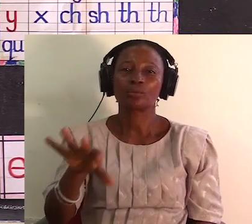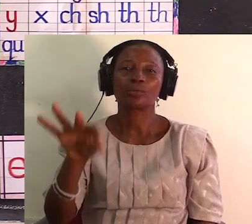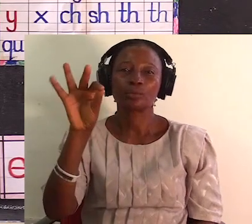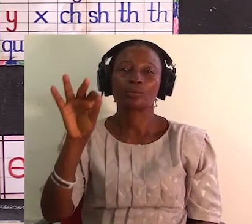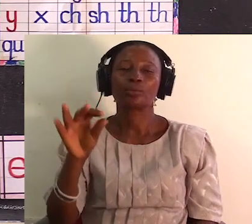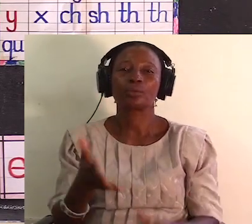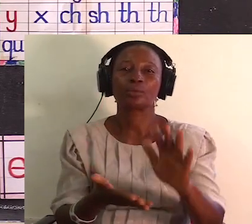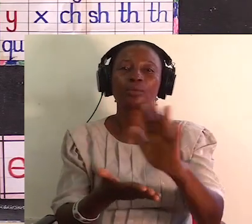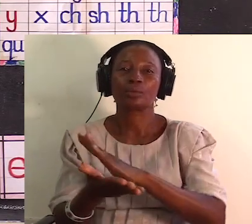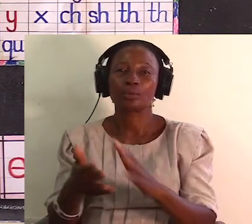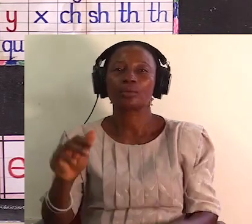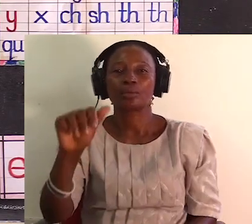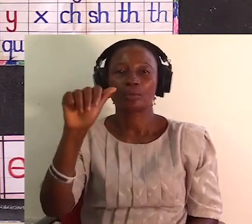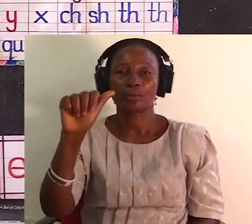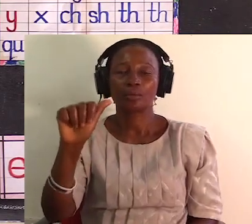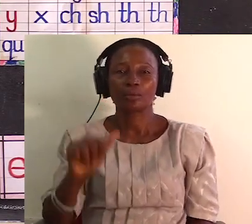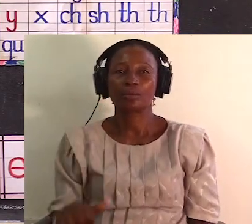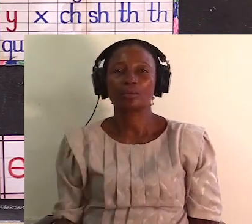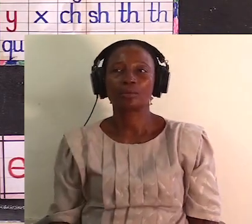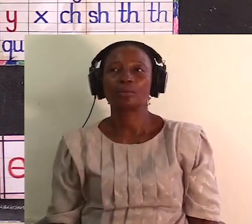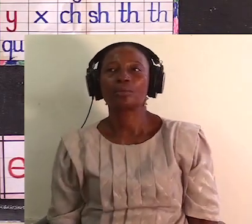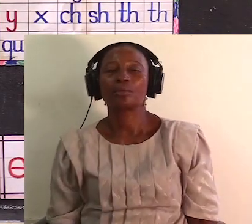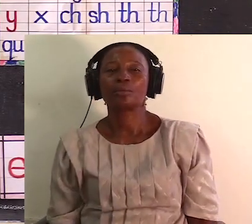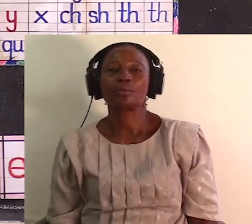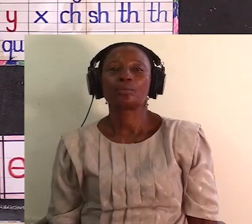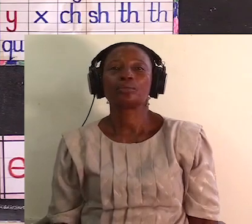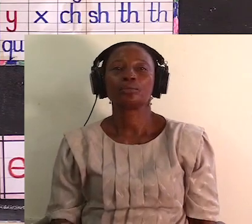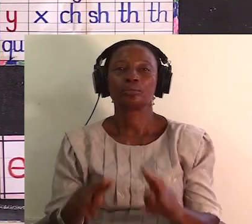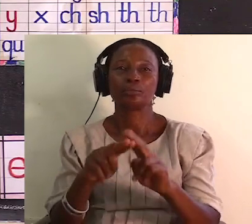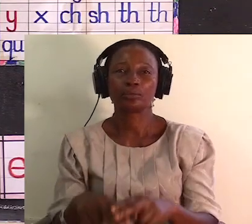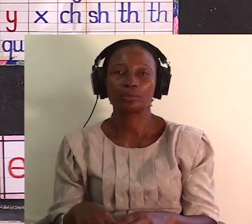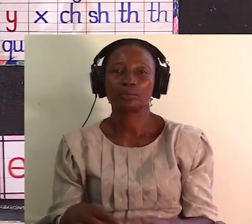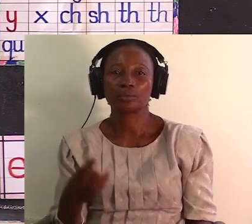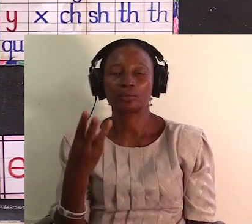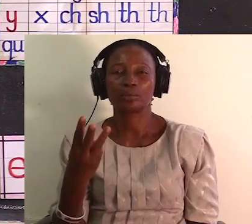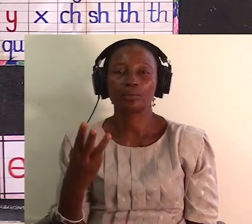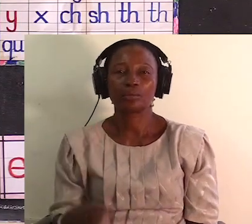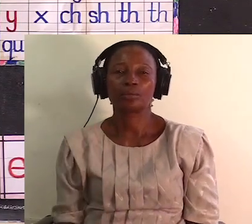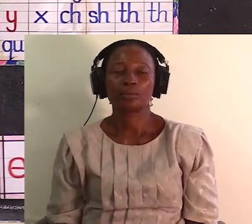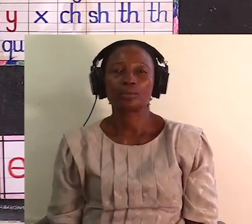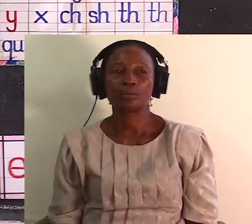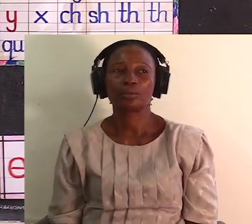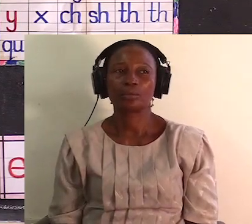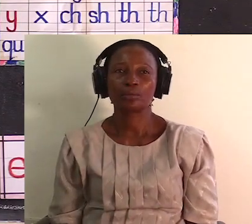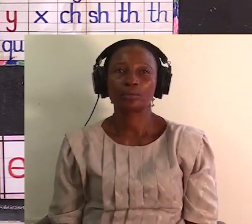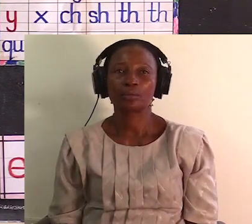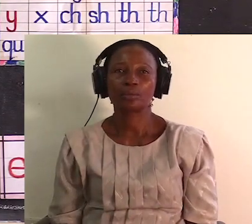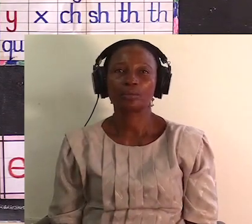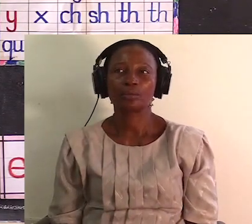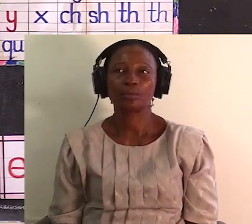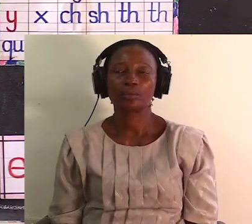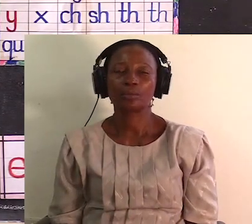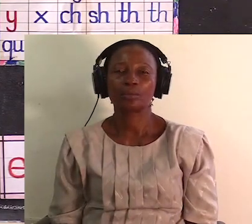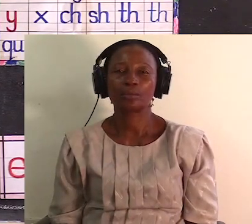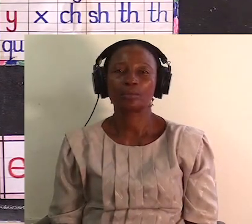only talking to those people. If you are sitting in 3s, please allow the one